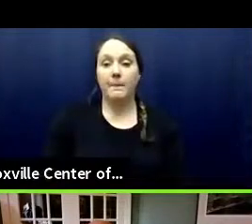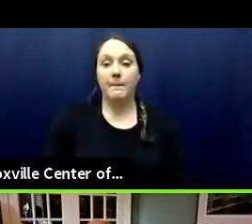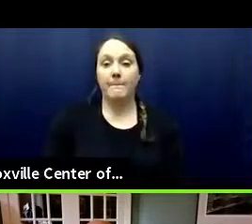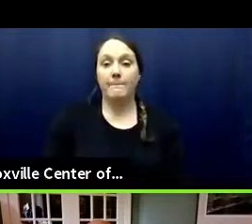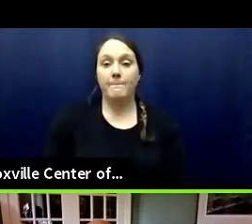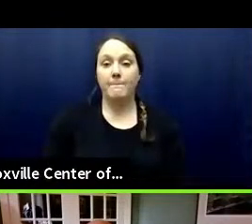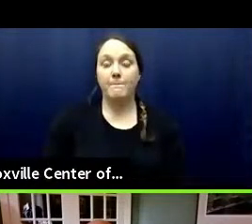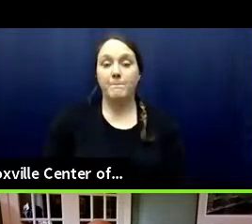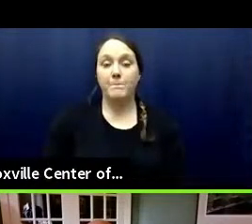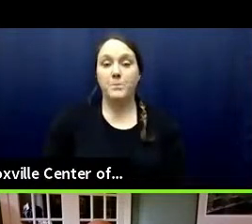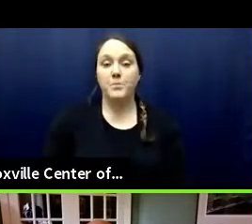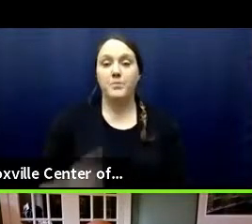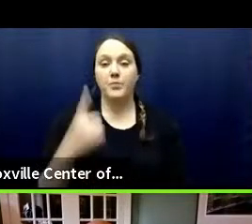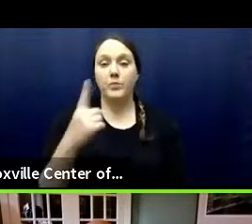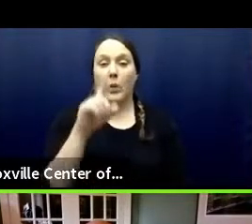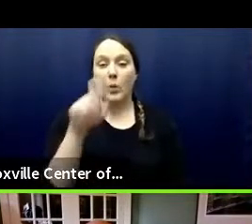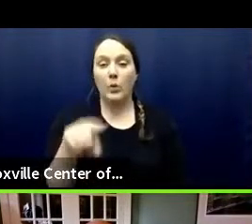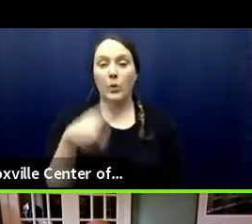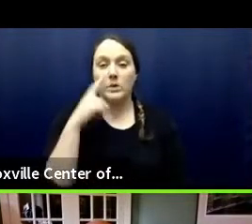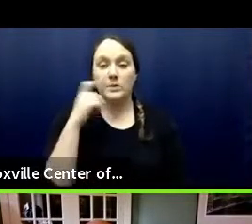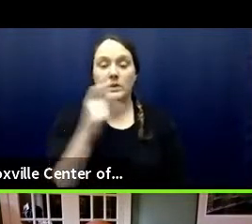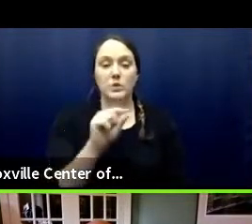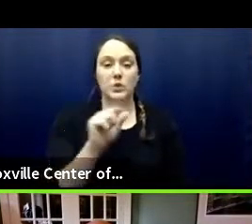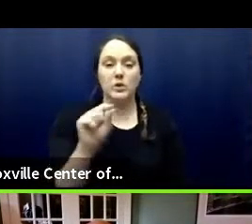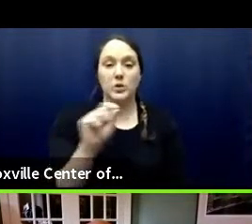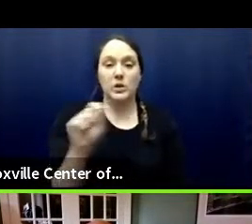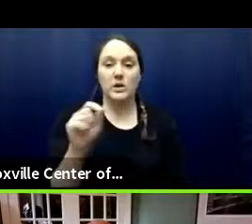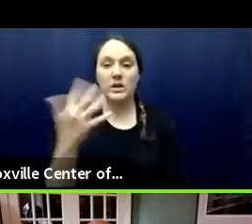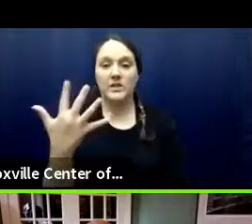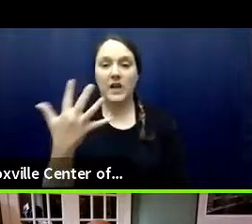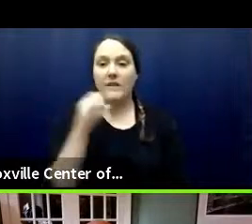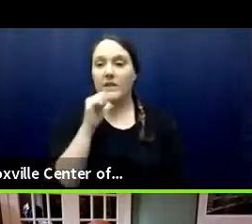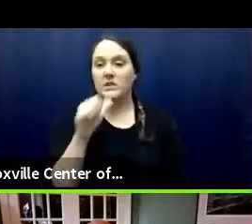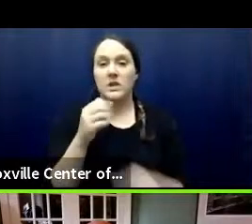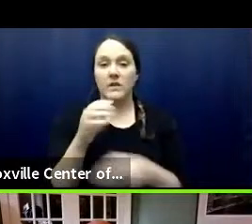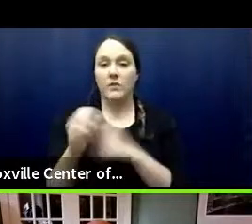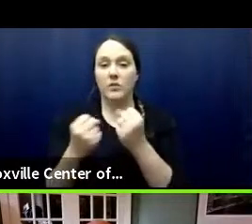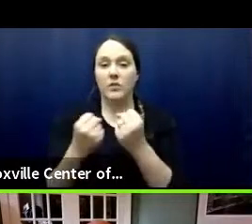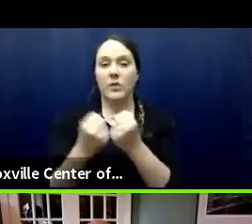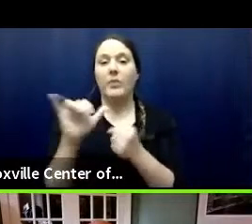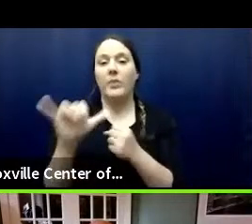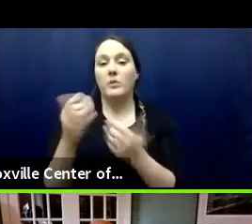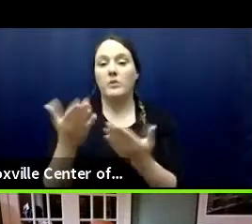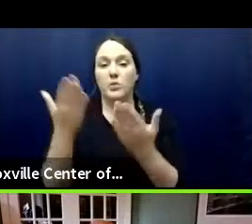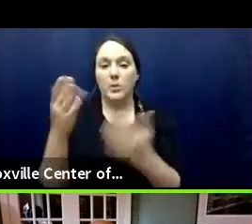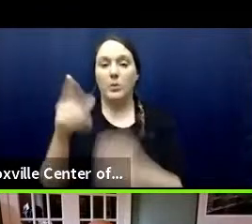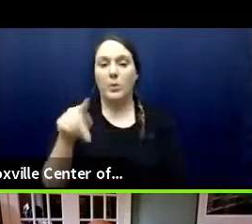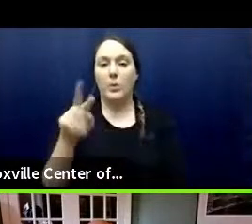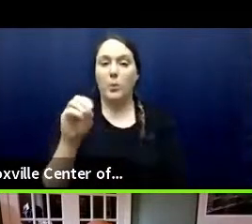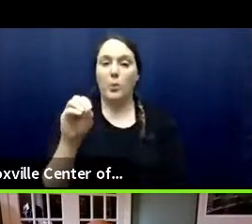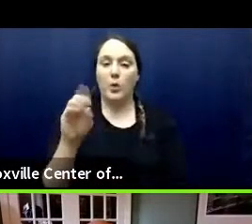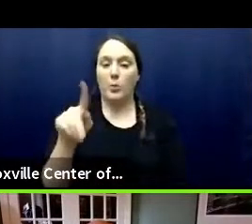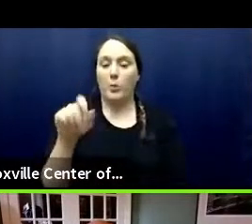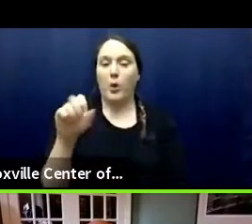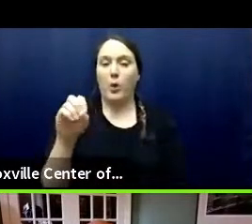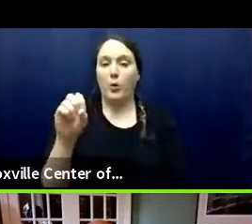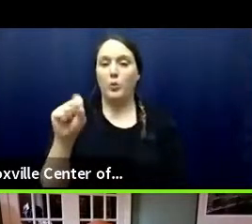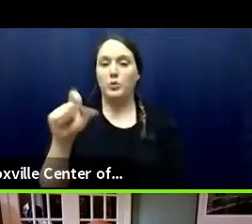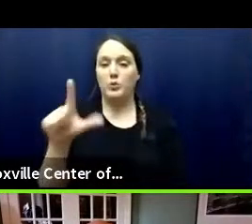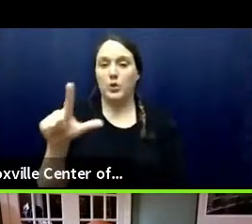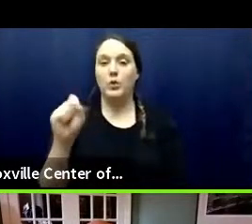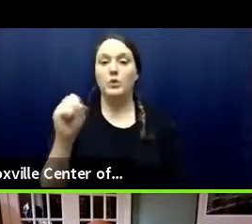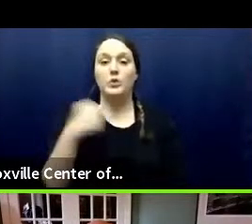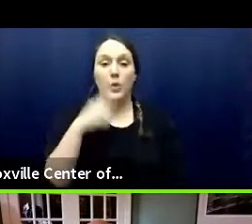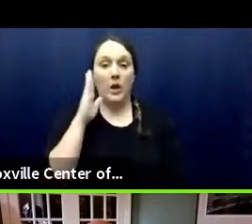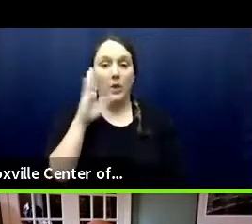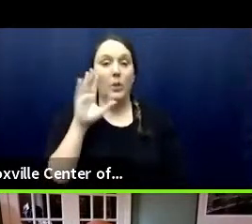Well, one question, because 2020-5 is not in force. That was a proposal. So I will second